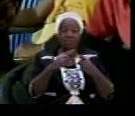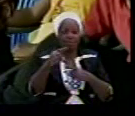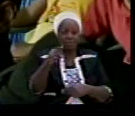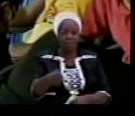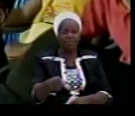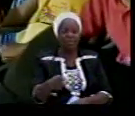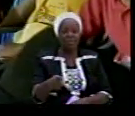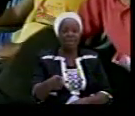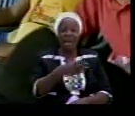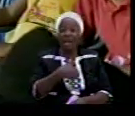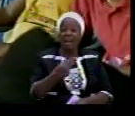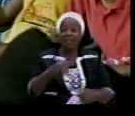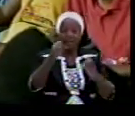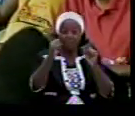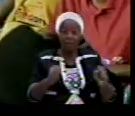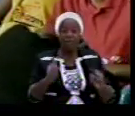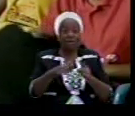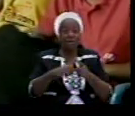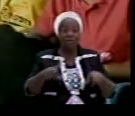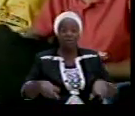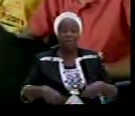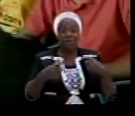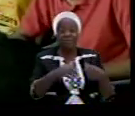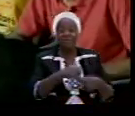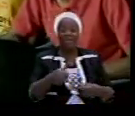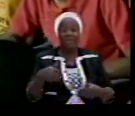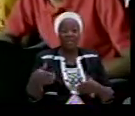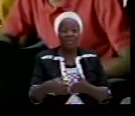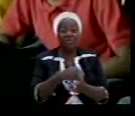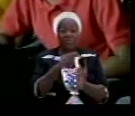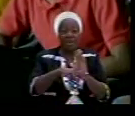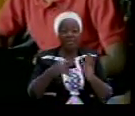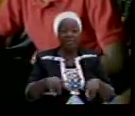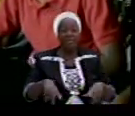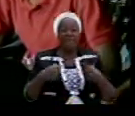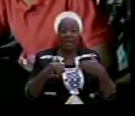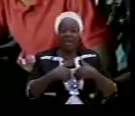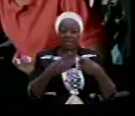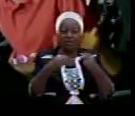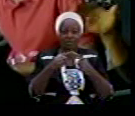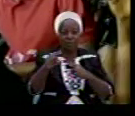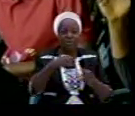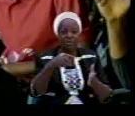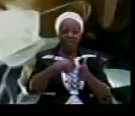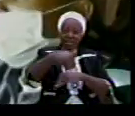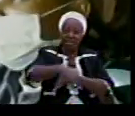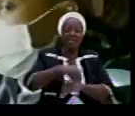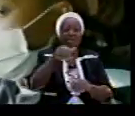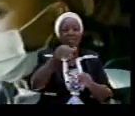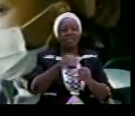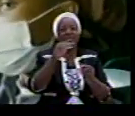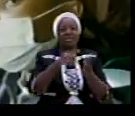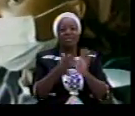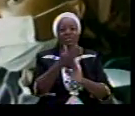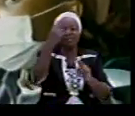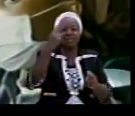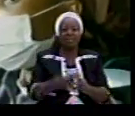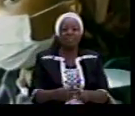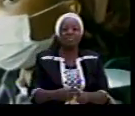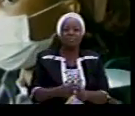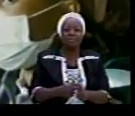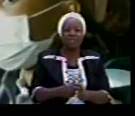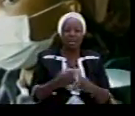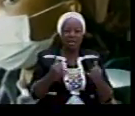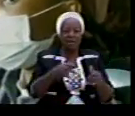the power to live in newness of life has come to you tonight in Jesus' name. Look at